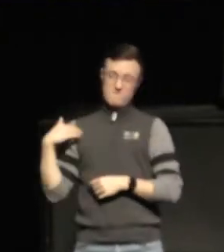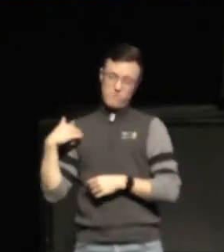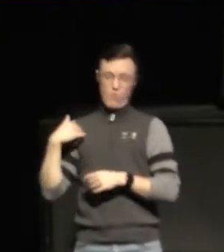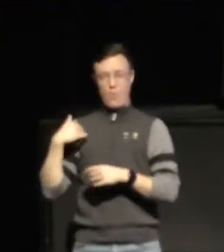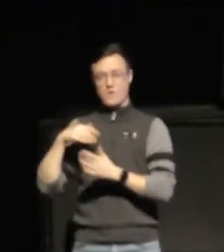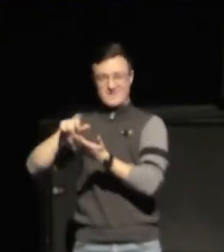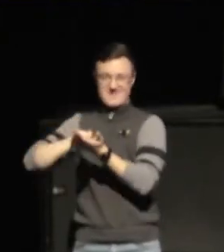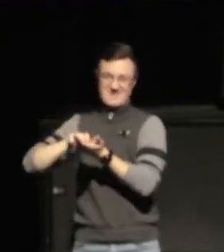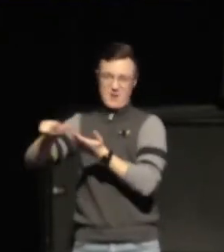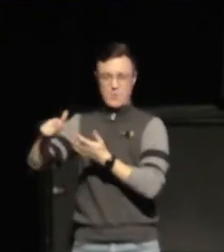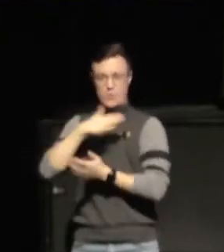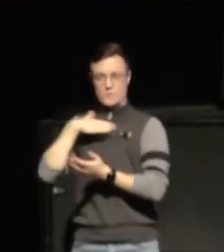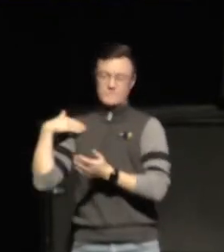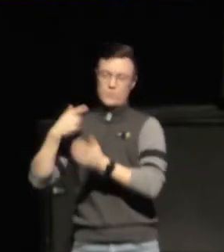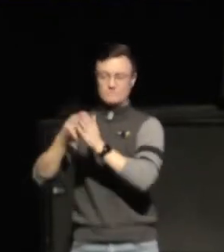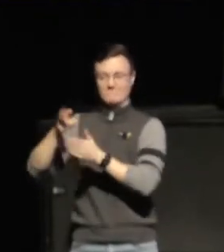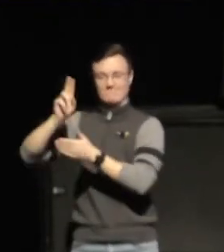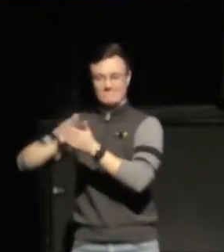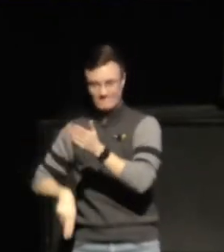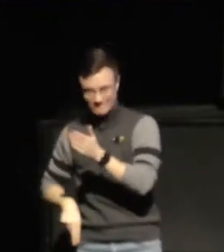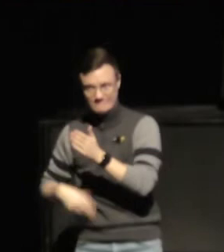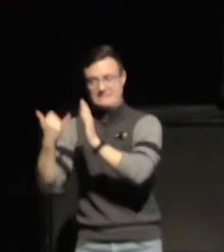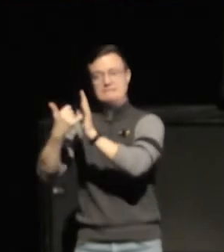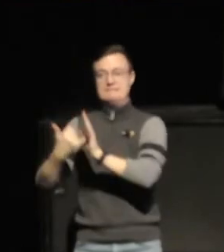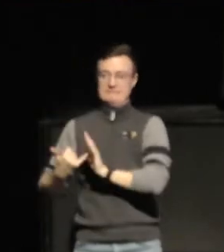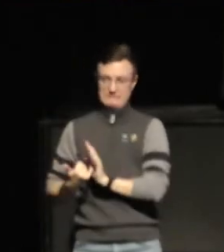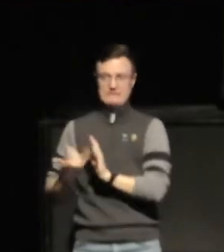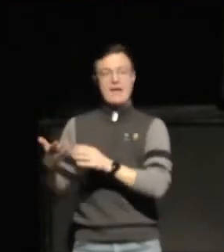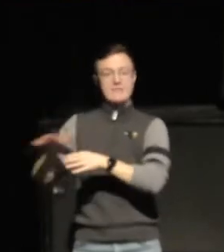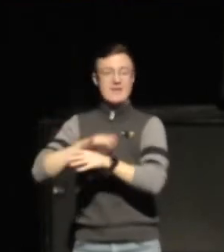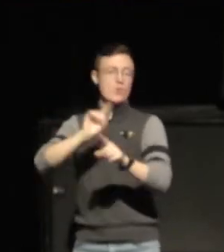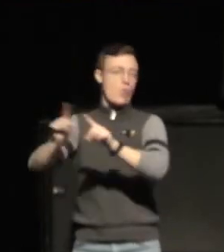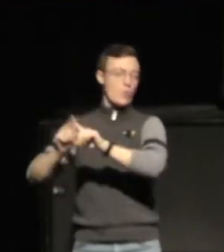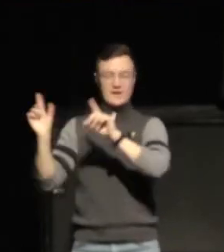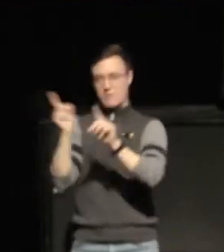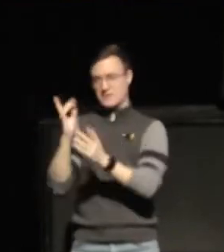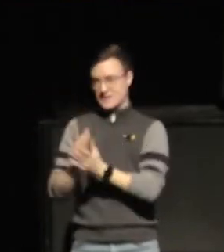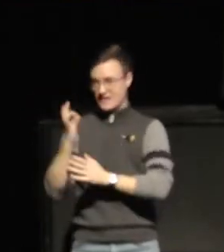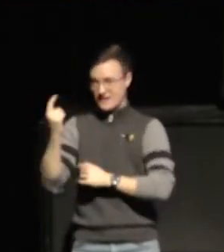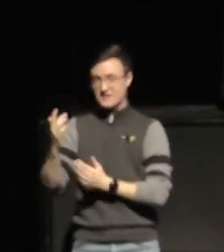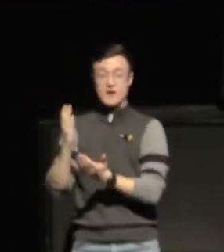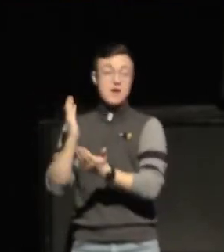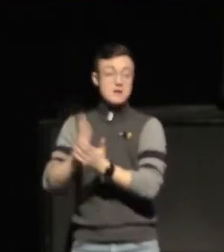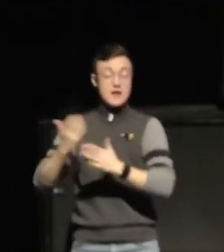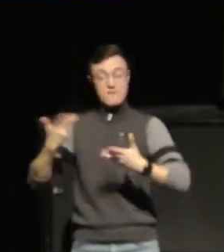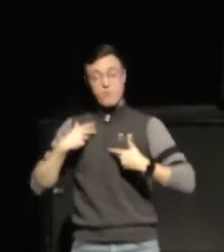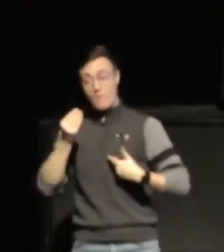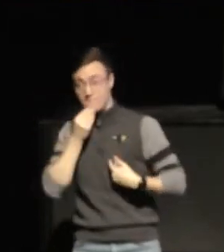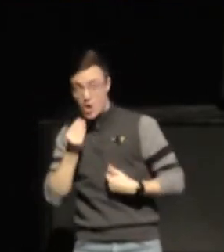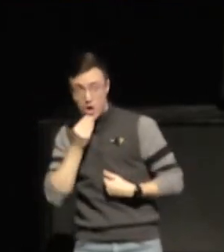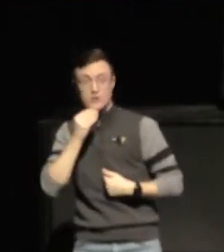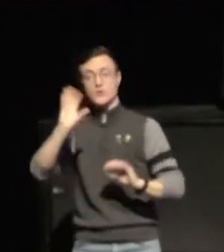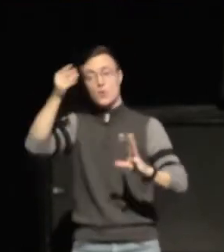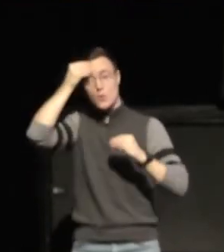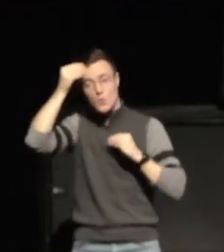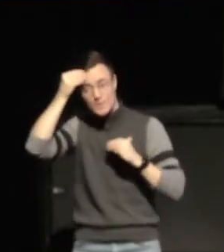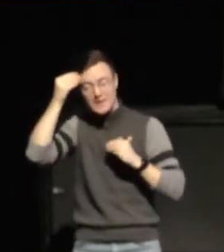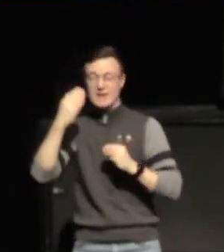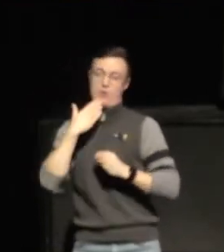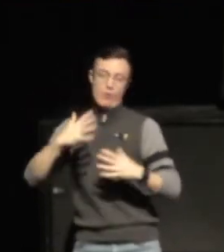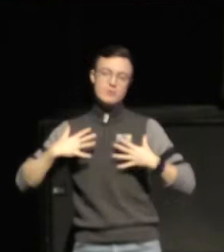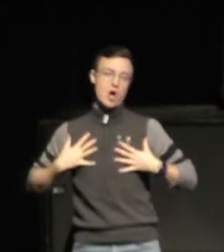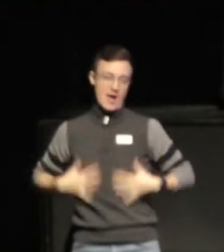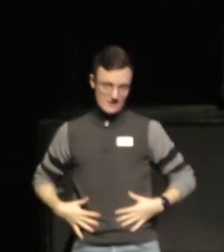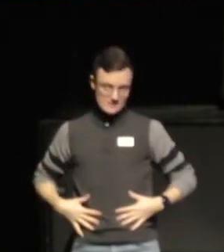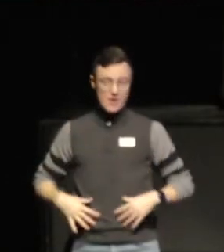these interrelated protections for a variety of human rights, including the right to food, the right to education, the right to health. And